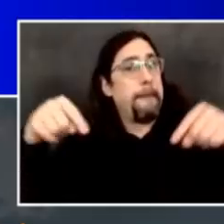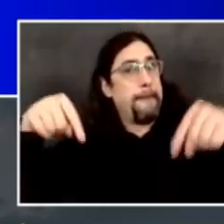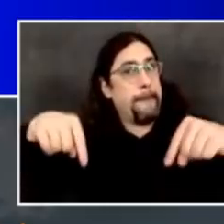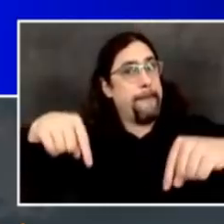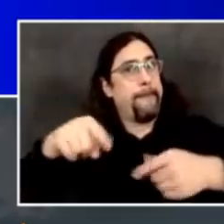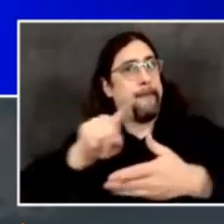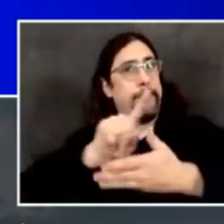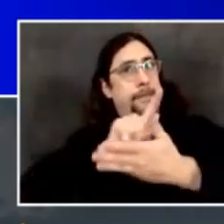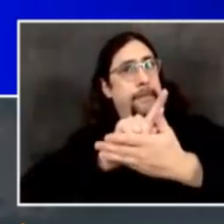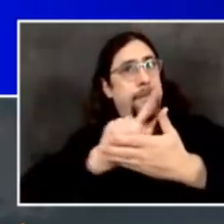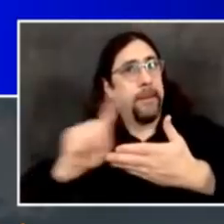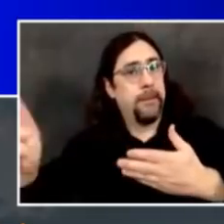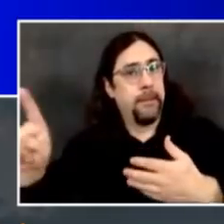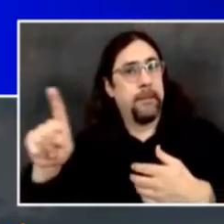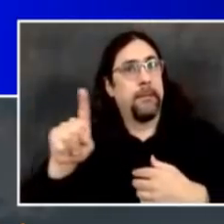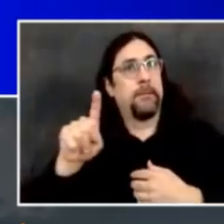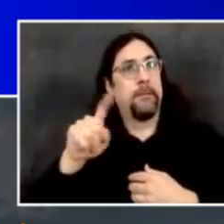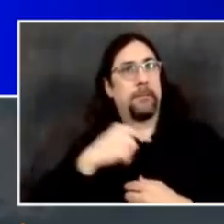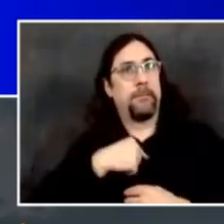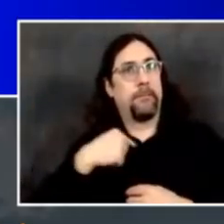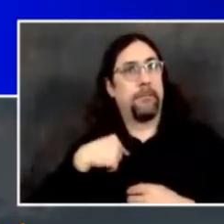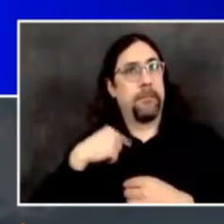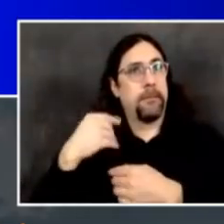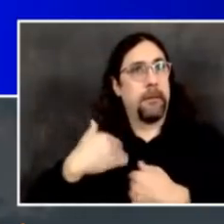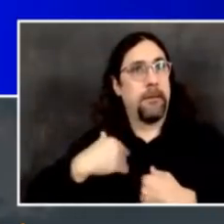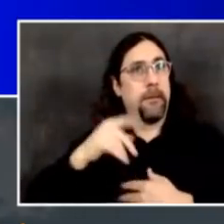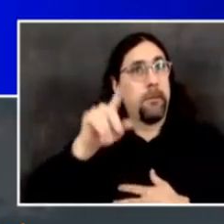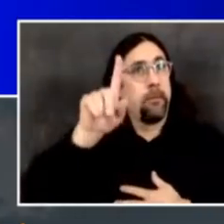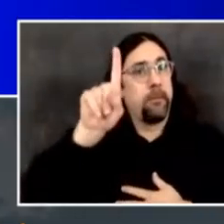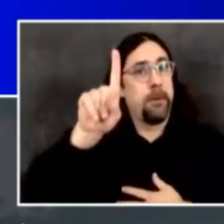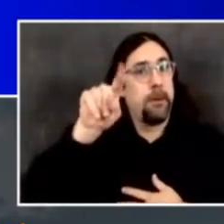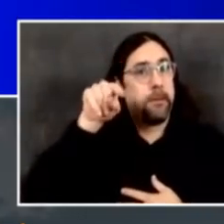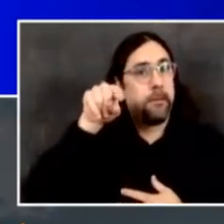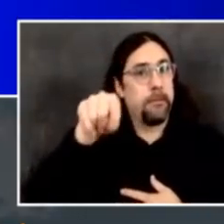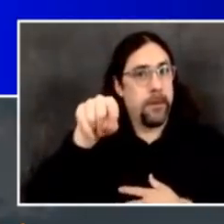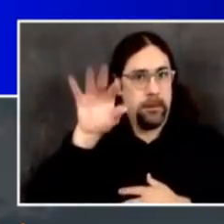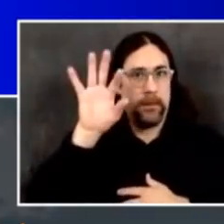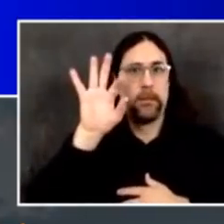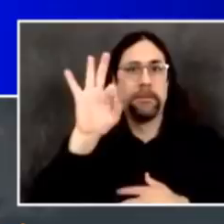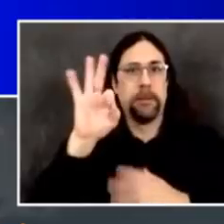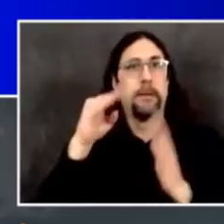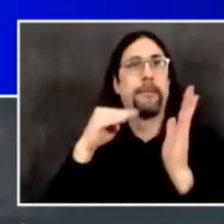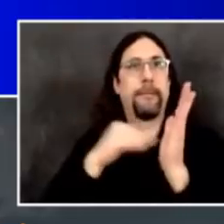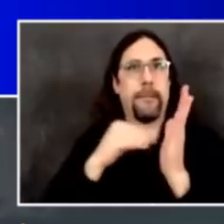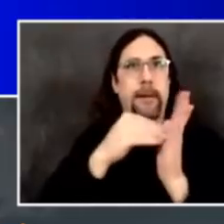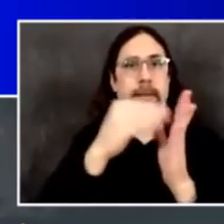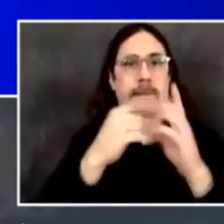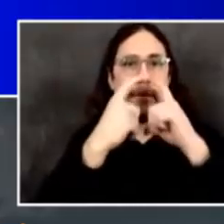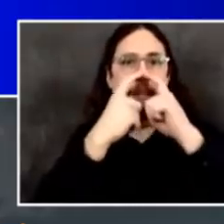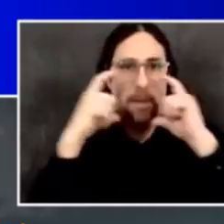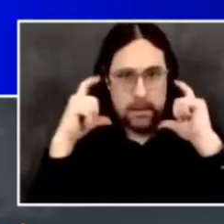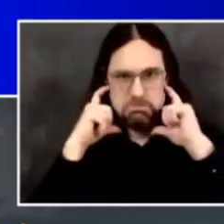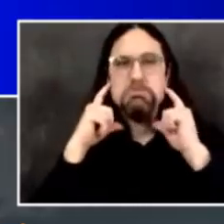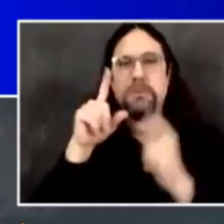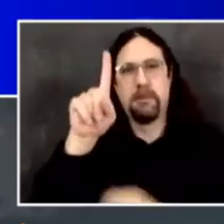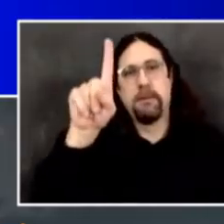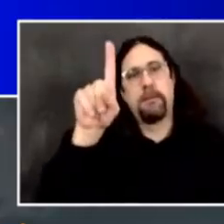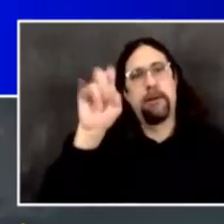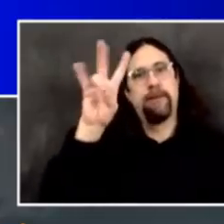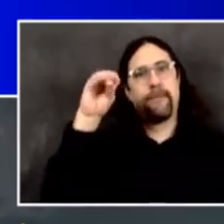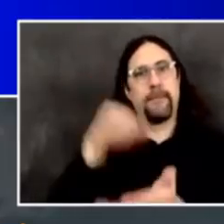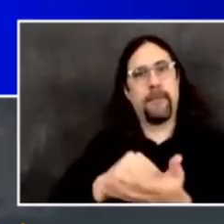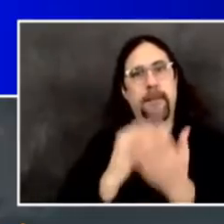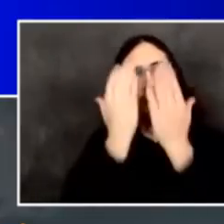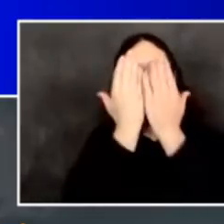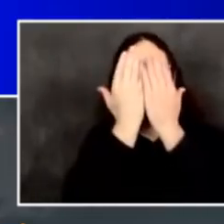1.9 million surgical masks, 170,000 face shields, 760,000 gloves,